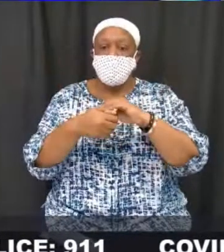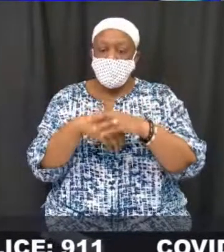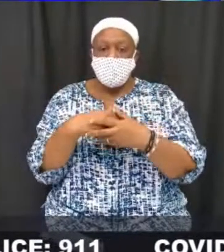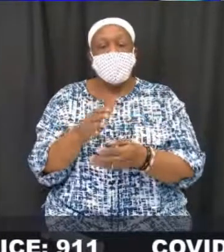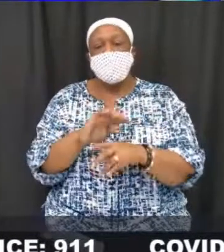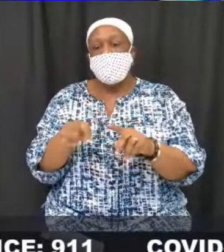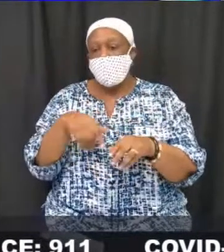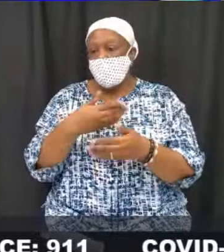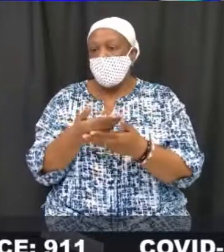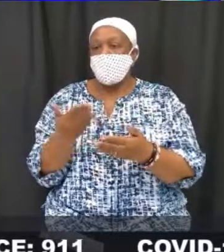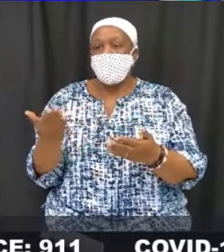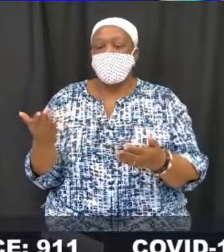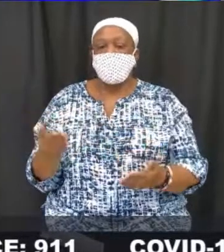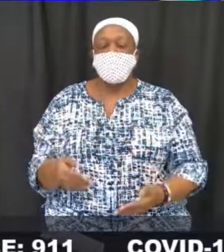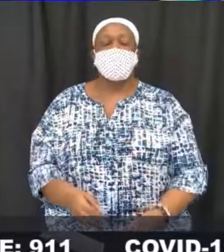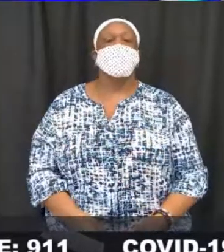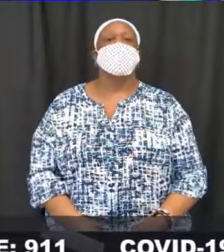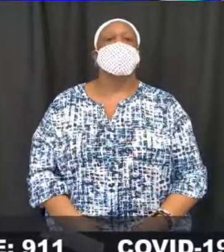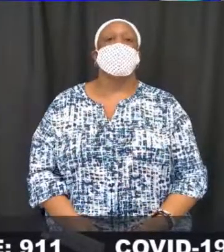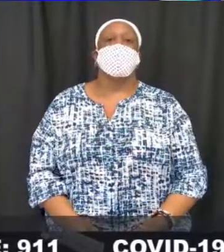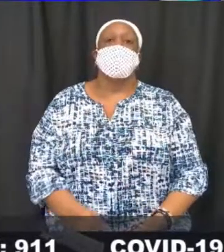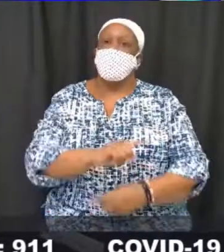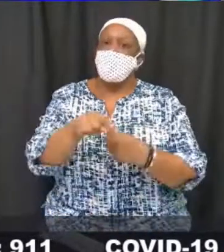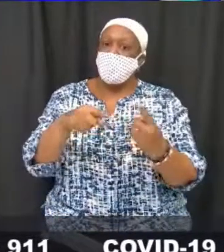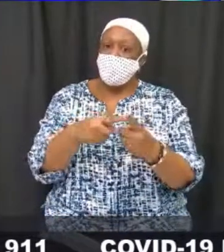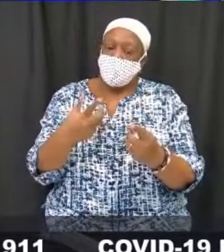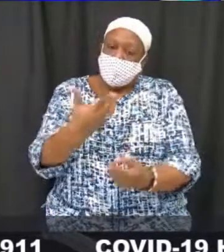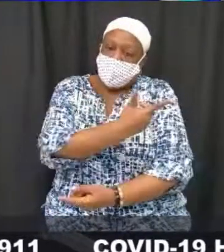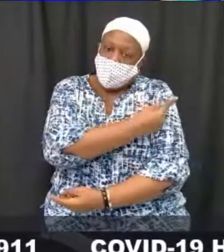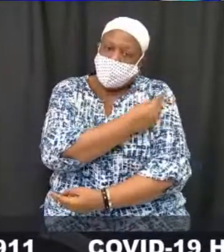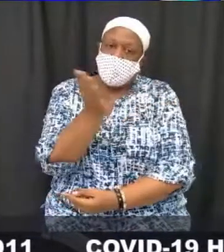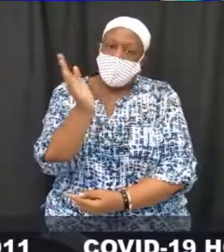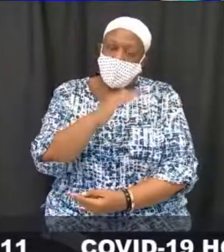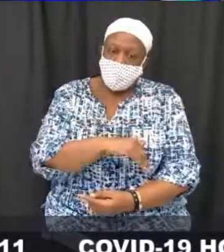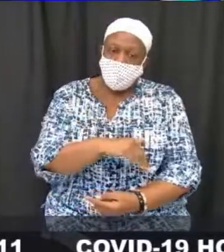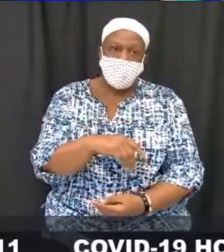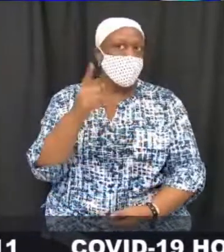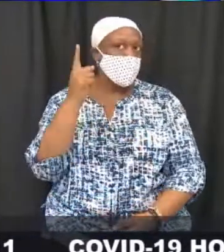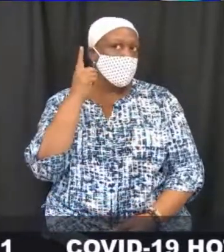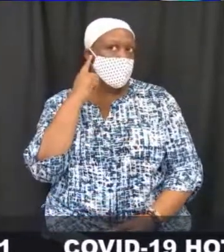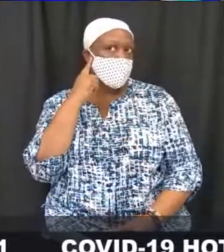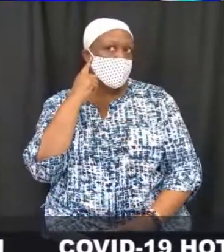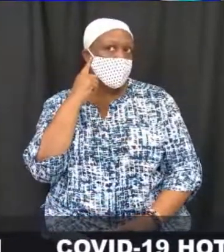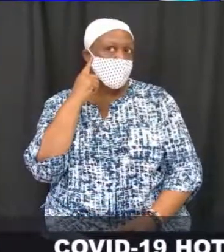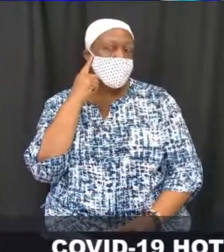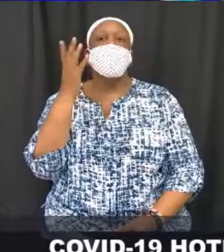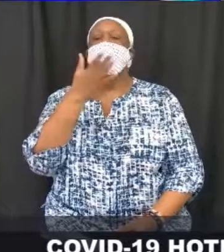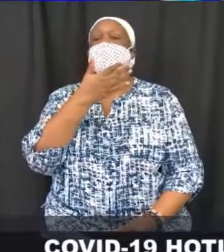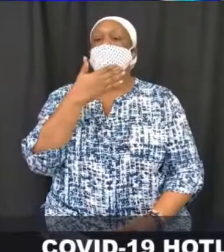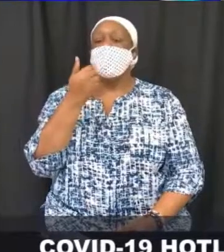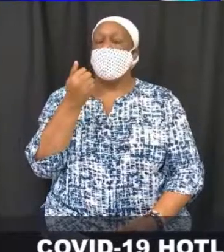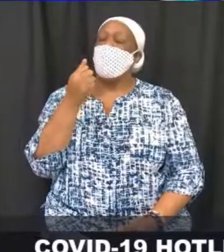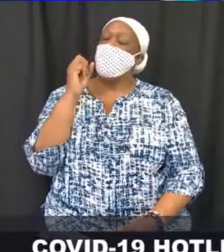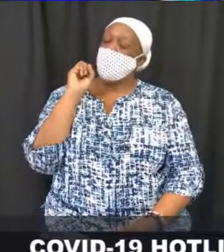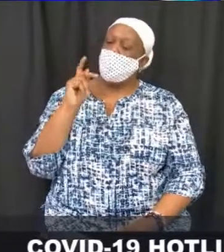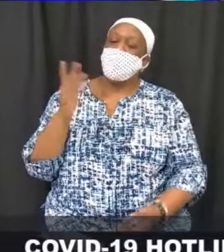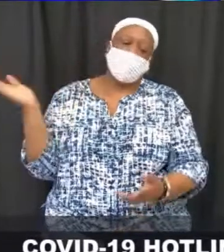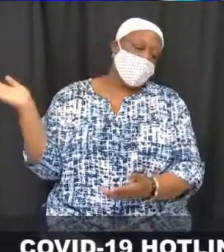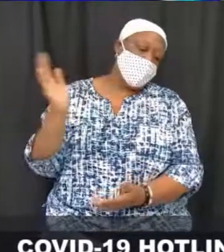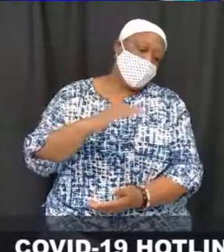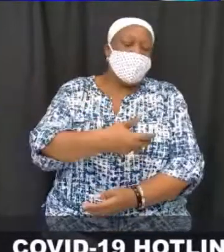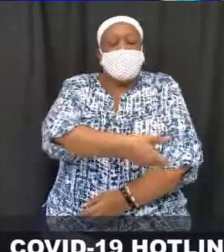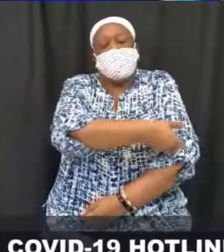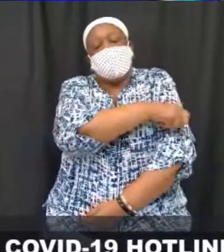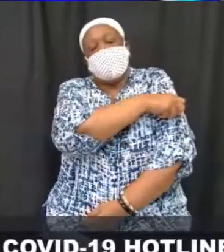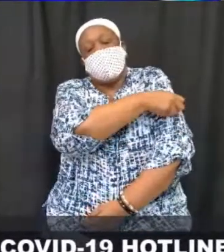vaccines arrived, you listened as we launched an extensive education program and then began to come in, rolling up your